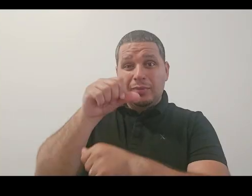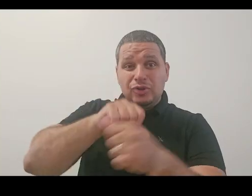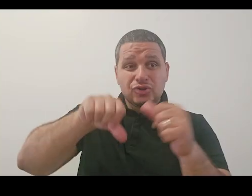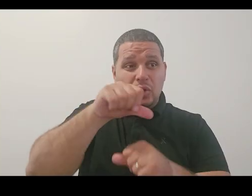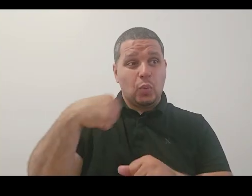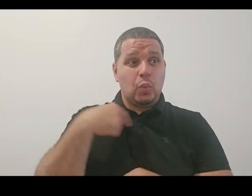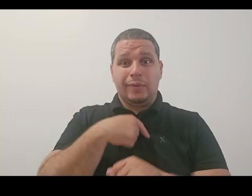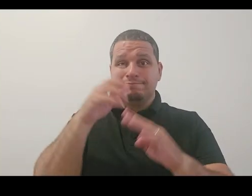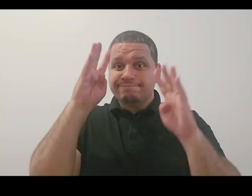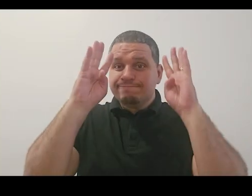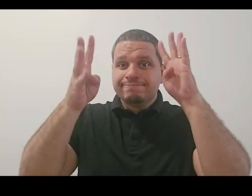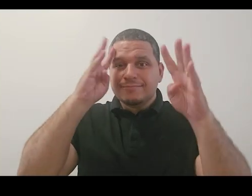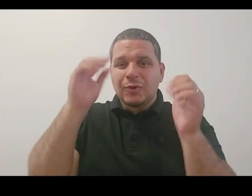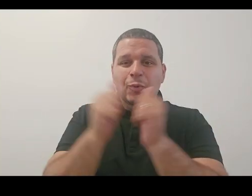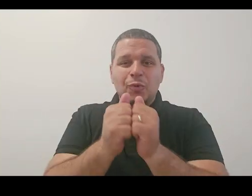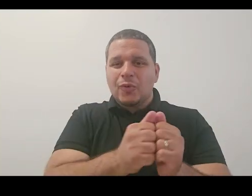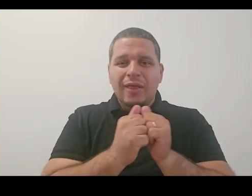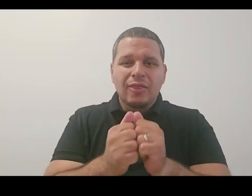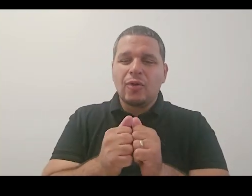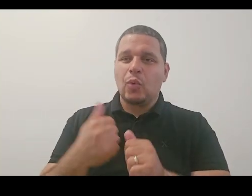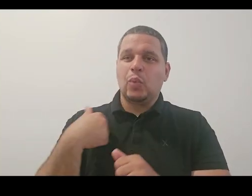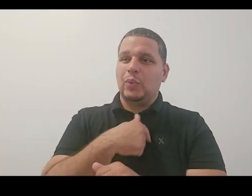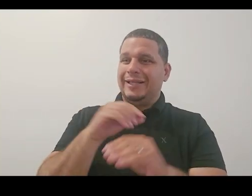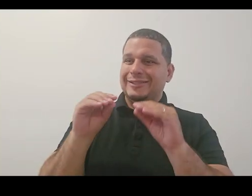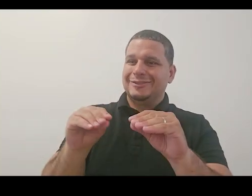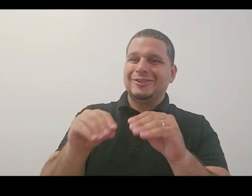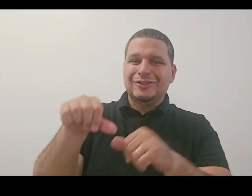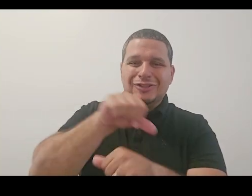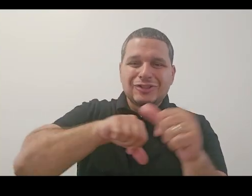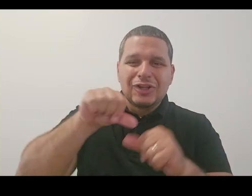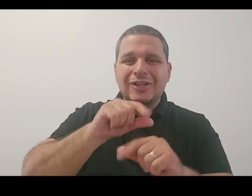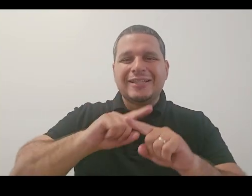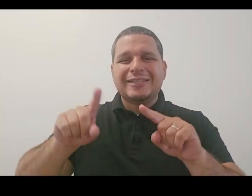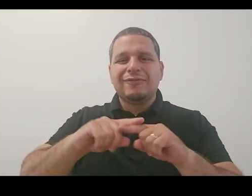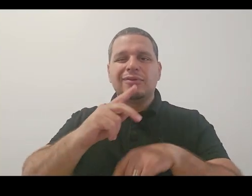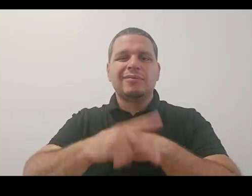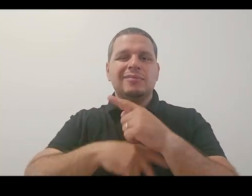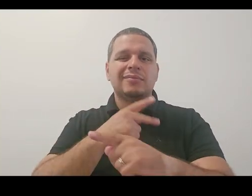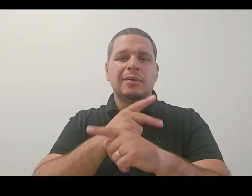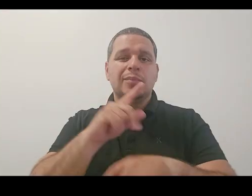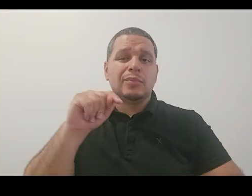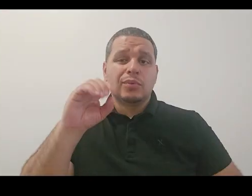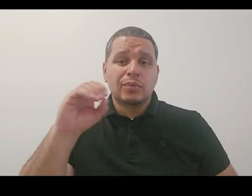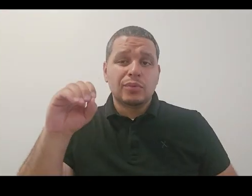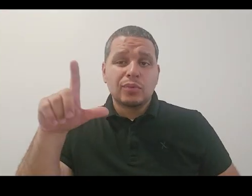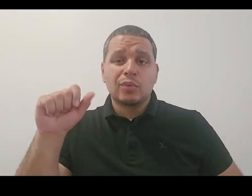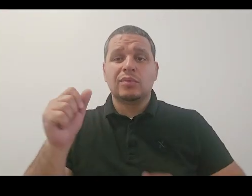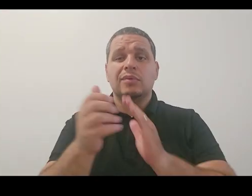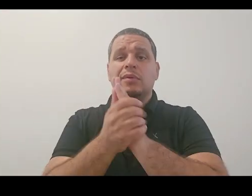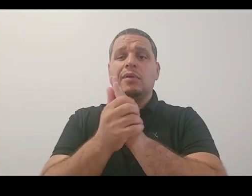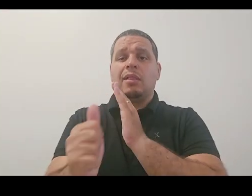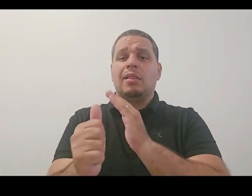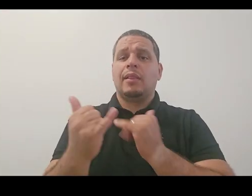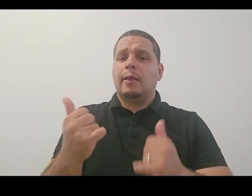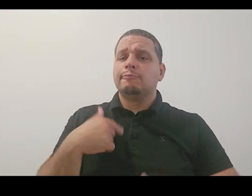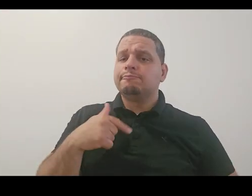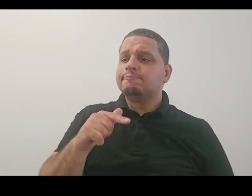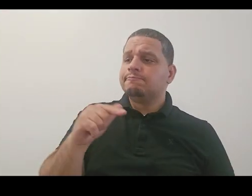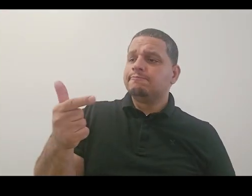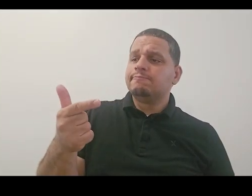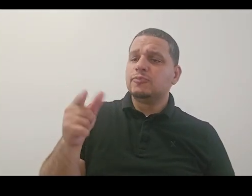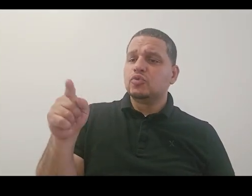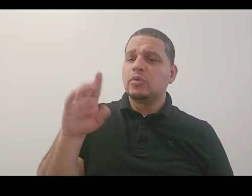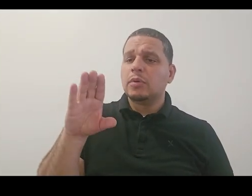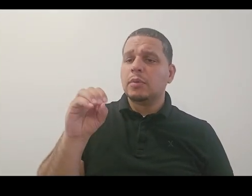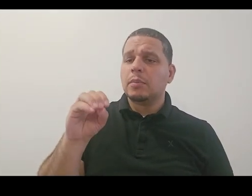together, we teach each other all of these different tools and skills. I'm going to pass it on to